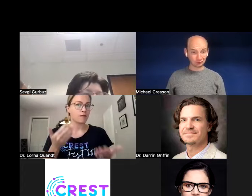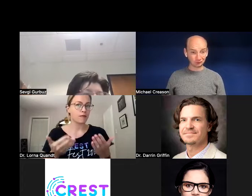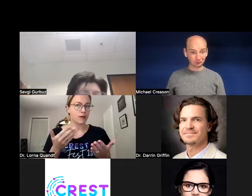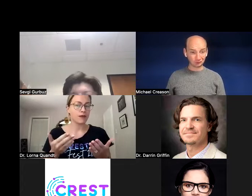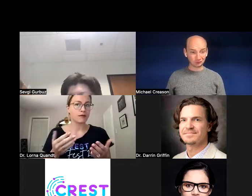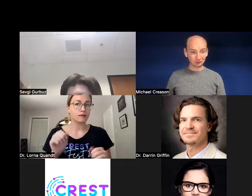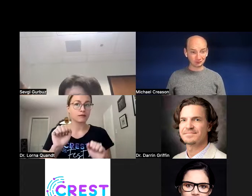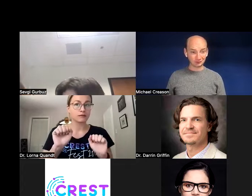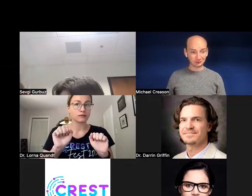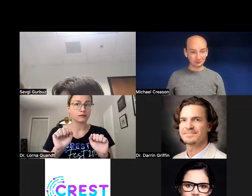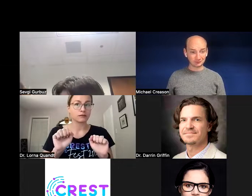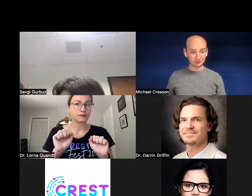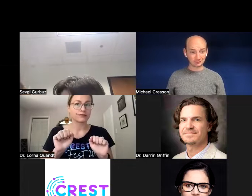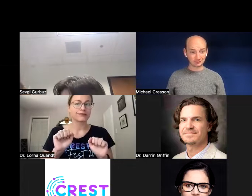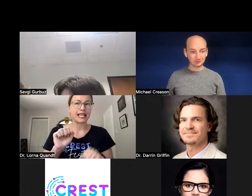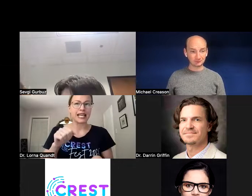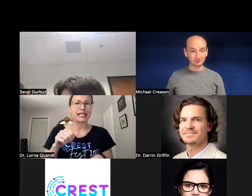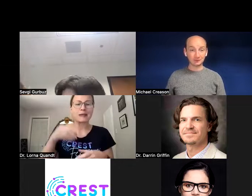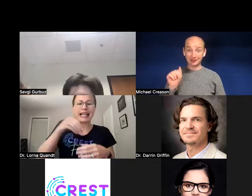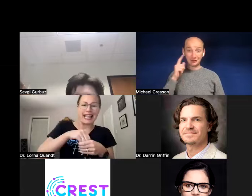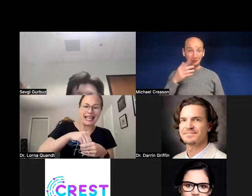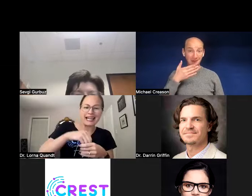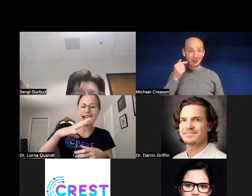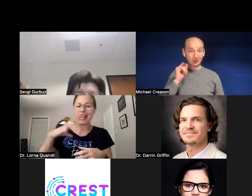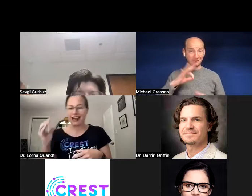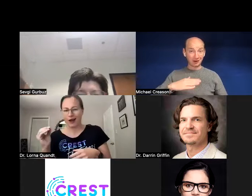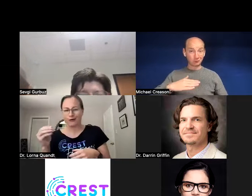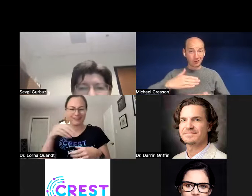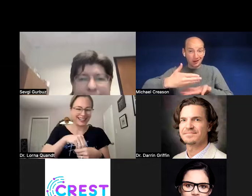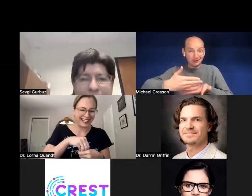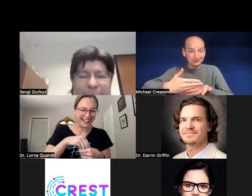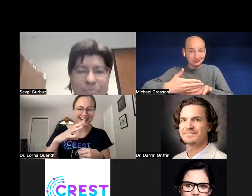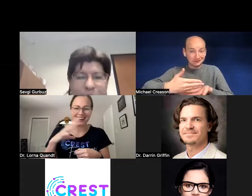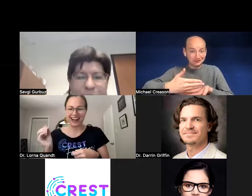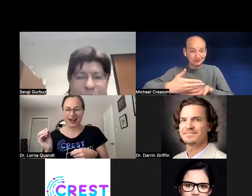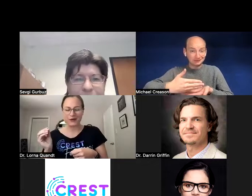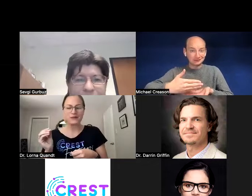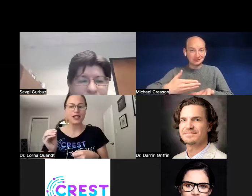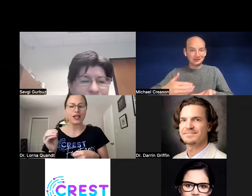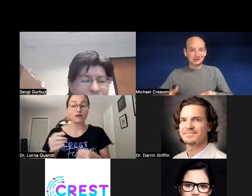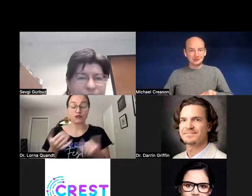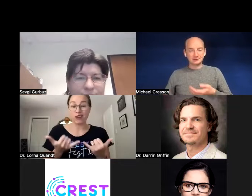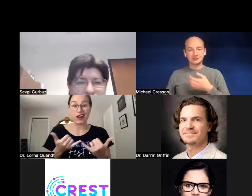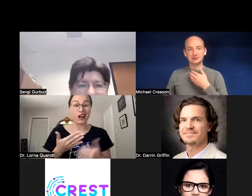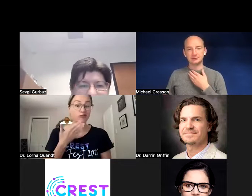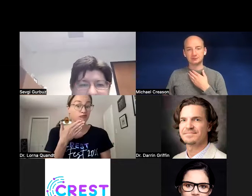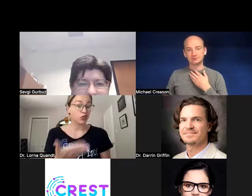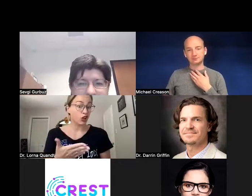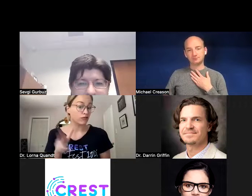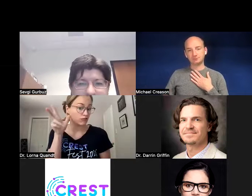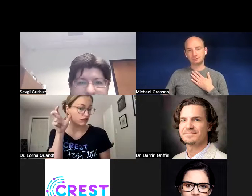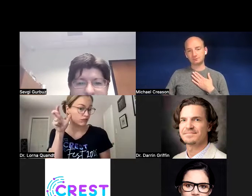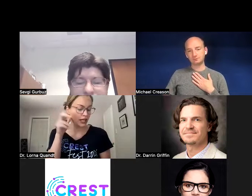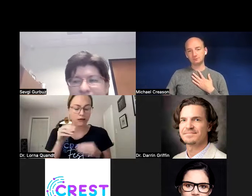Can you hear me a little bit better when I raise it like this? potentially. It's your audio's been, the signal has been coming in and